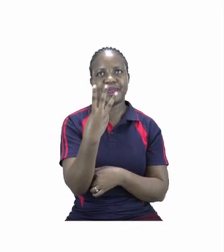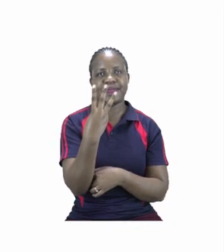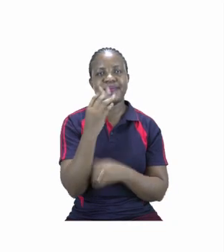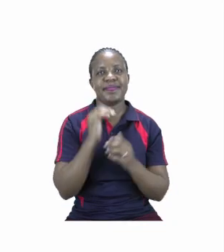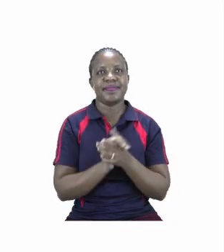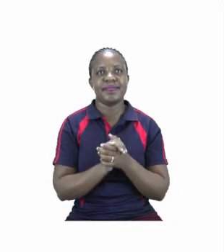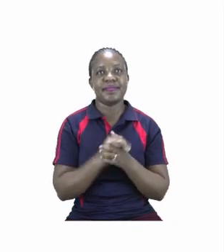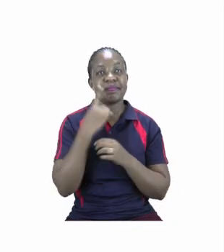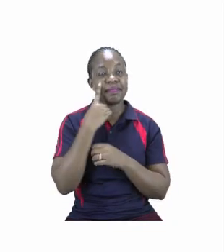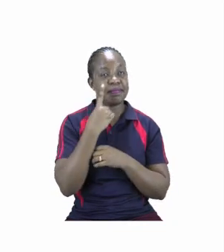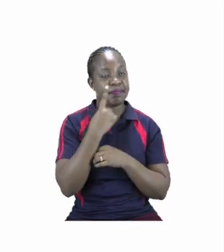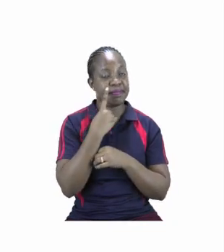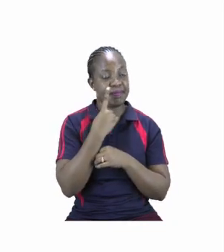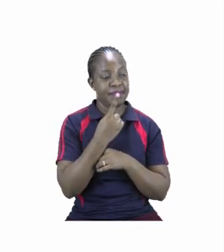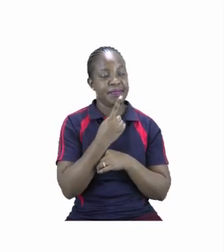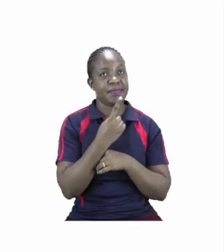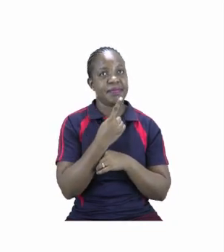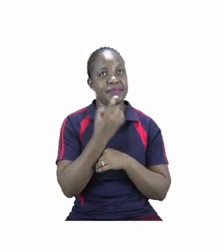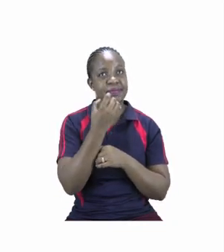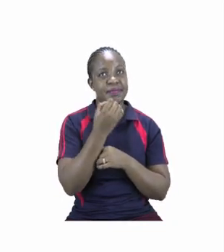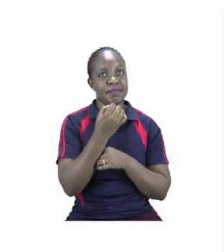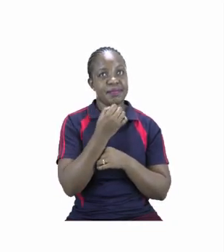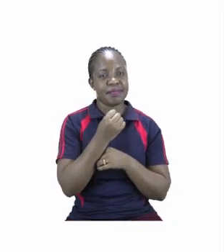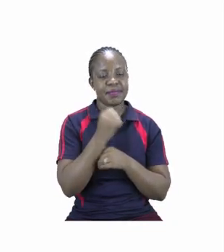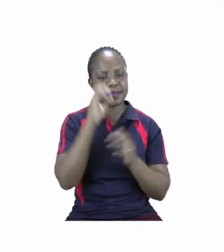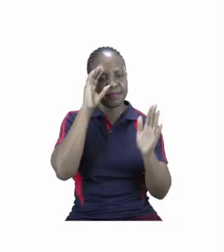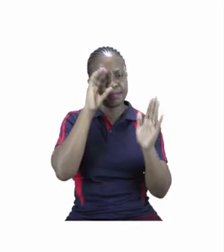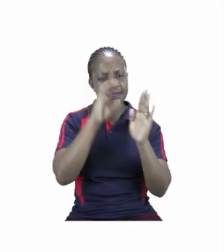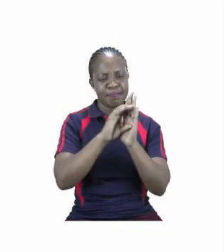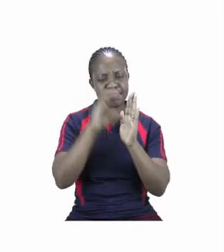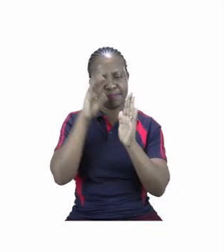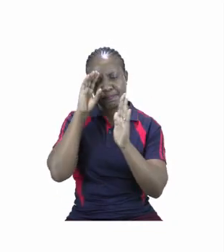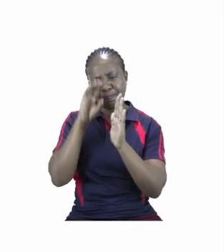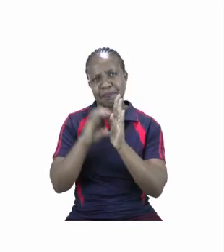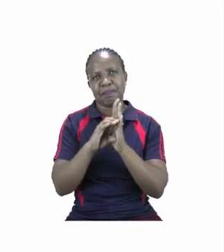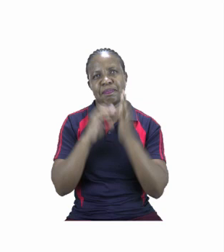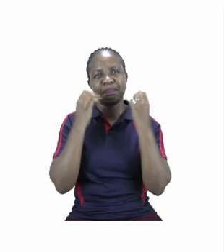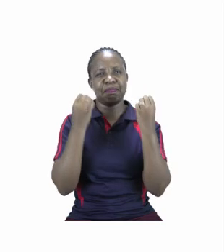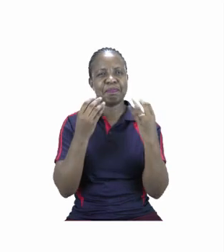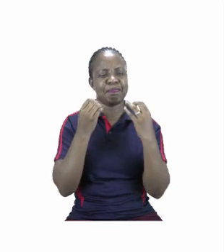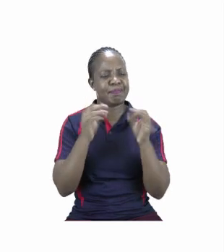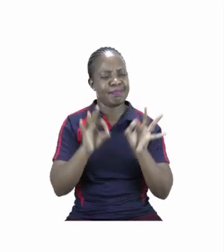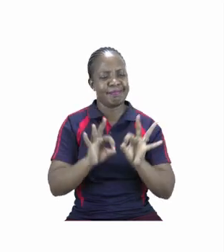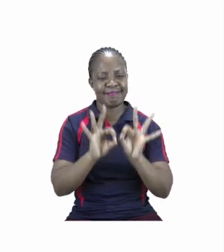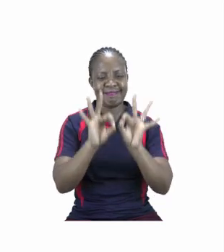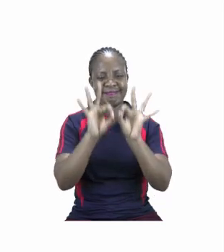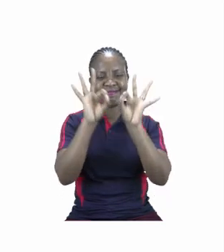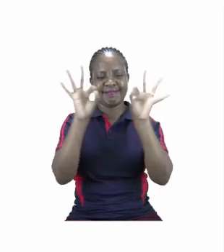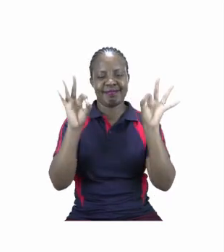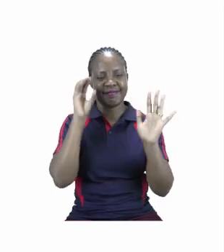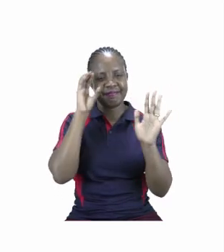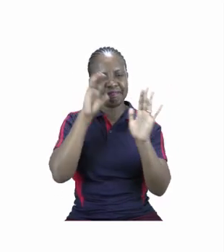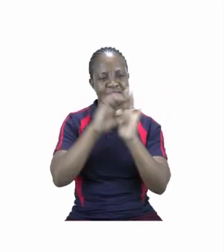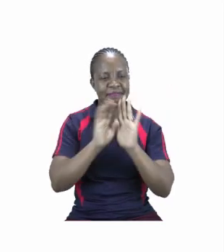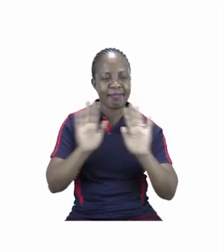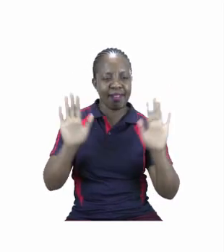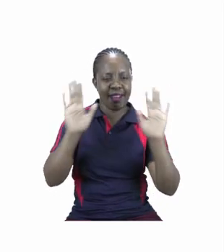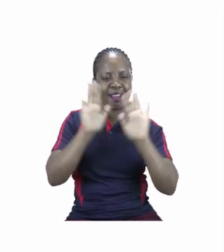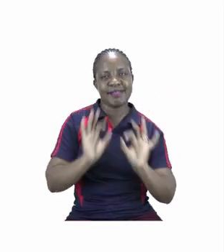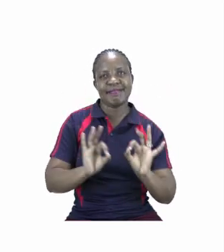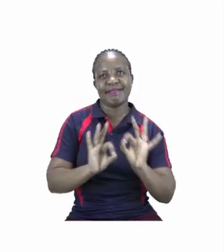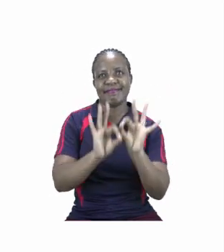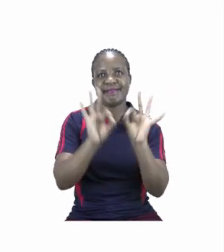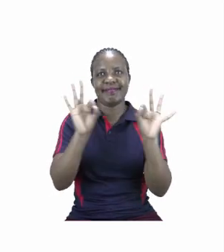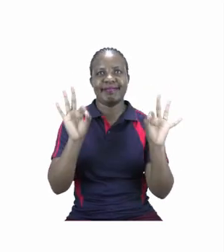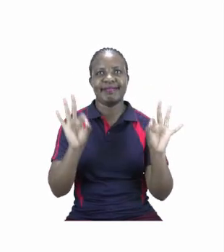can see that we have a couple of pictures there. Oh, and they look so beautiful and colorful. It is going